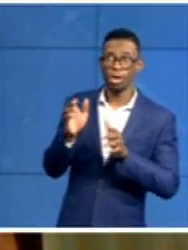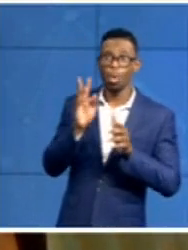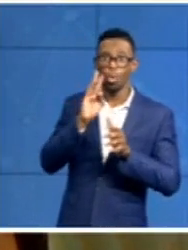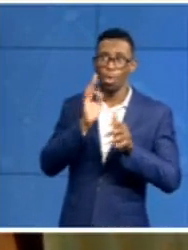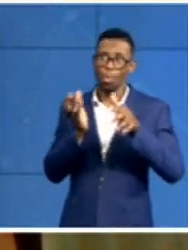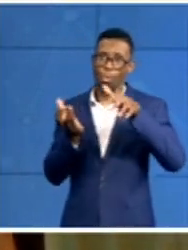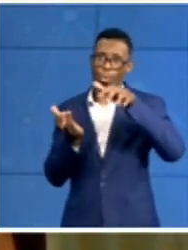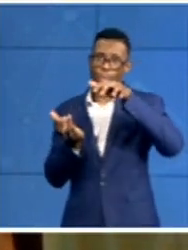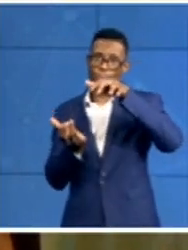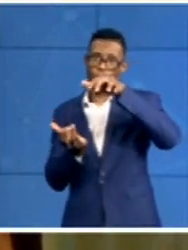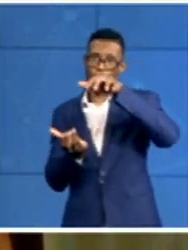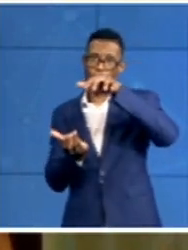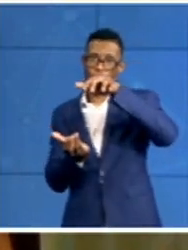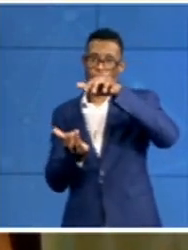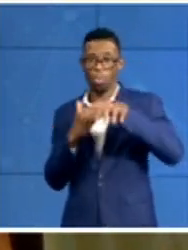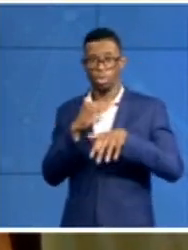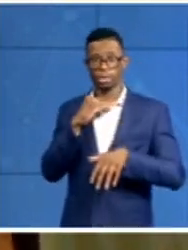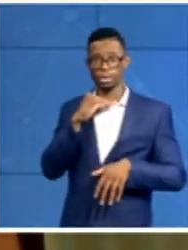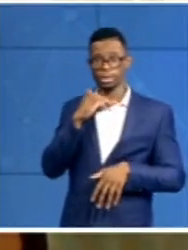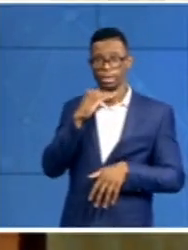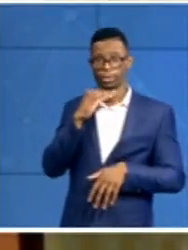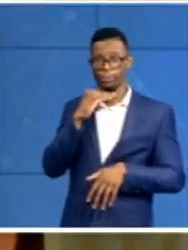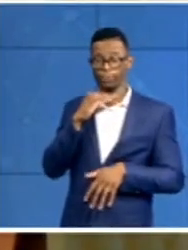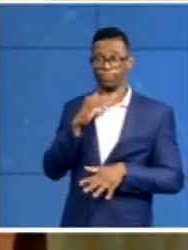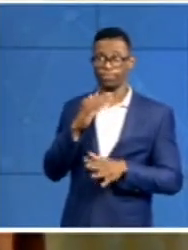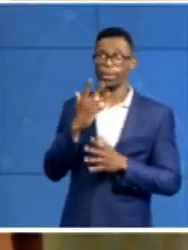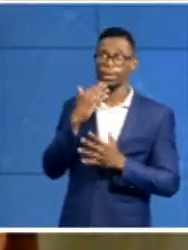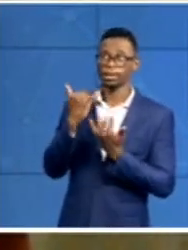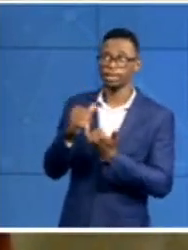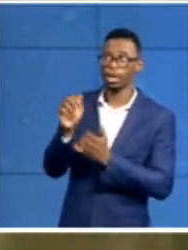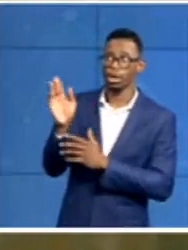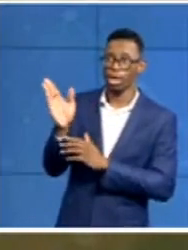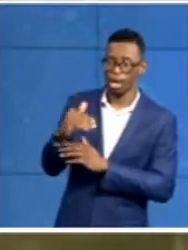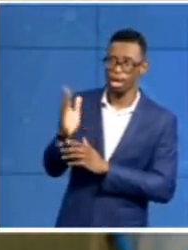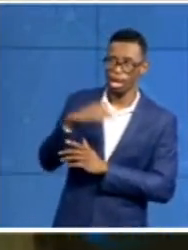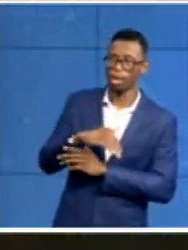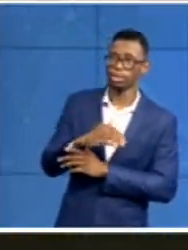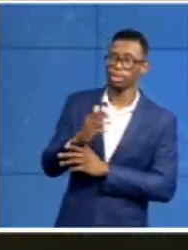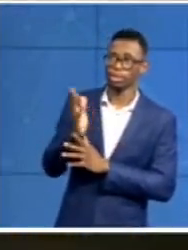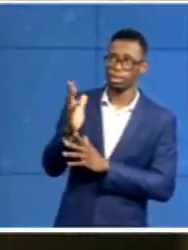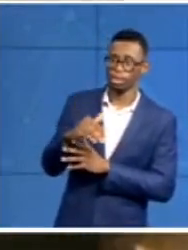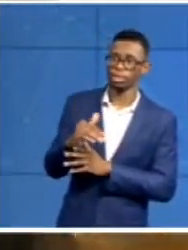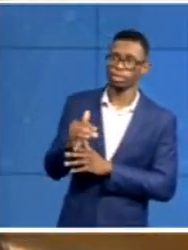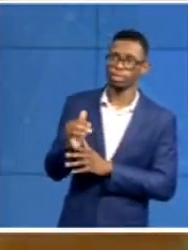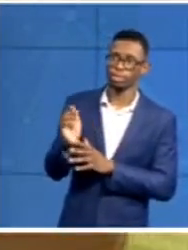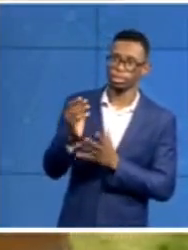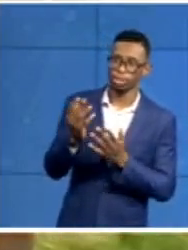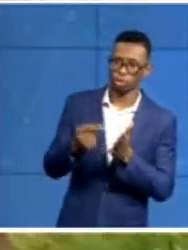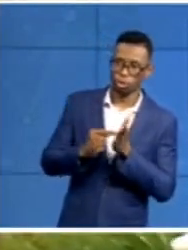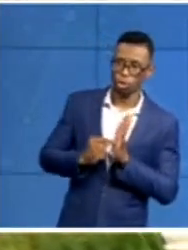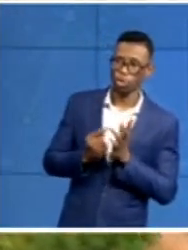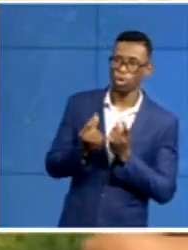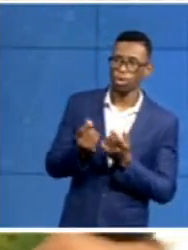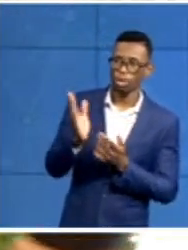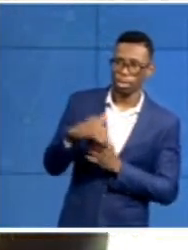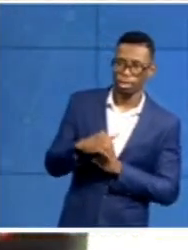come down. Just come down, Lutendo, just come down and show us. And after, hypothetically